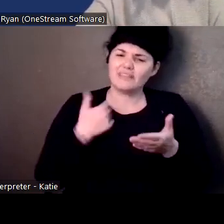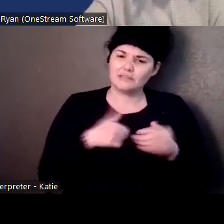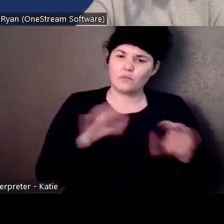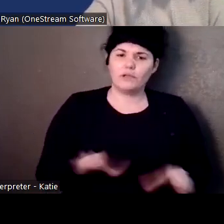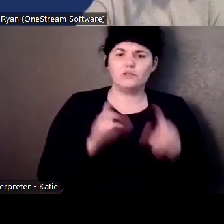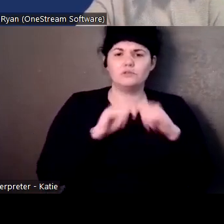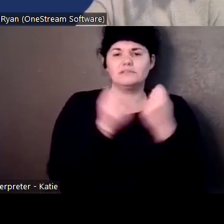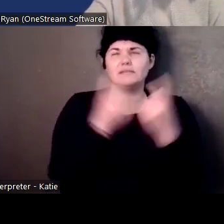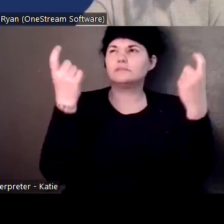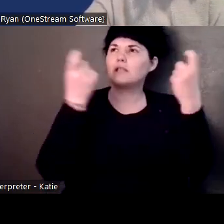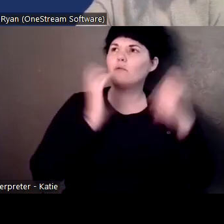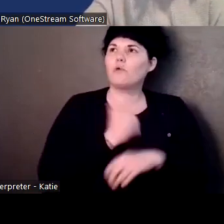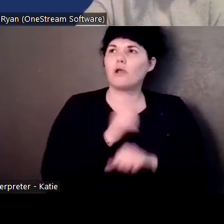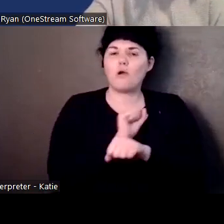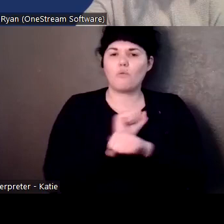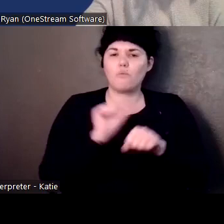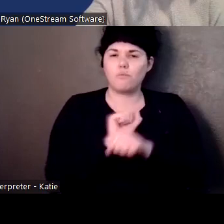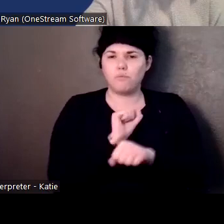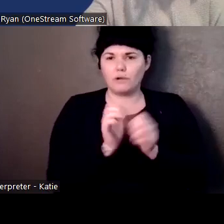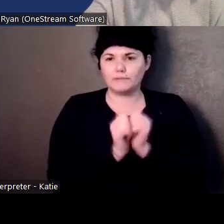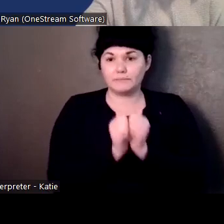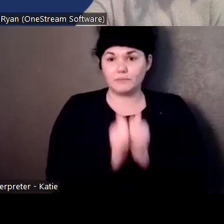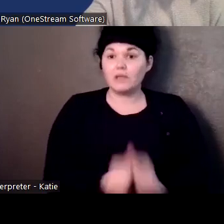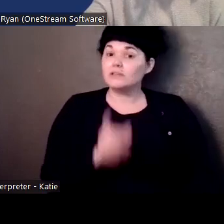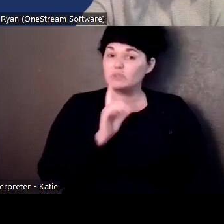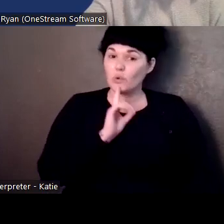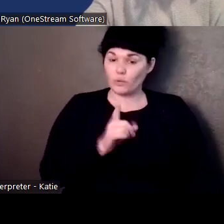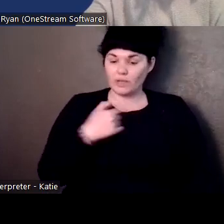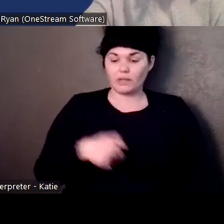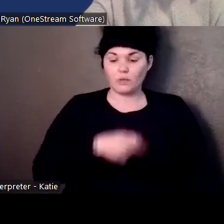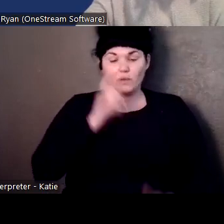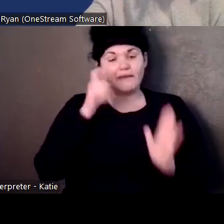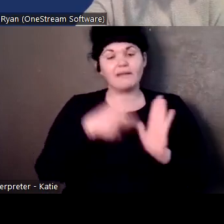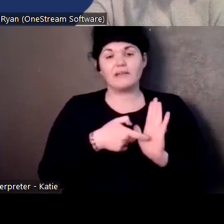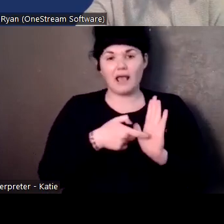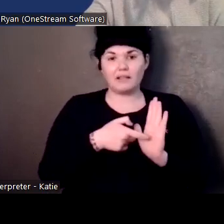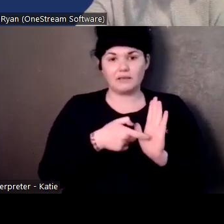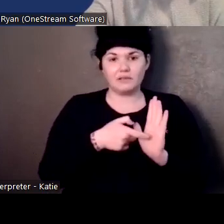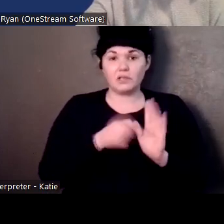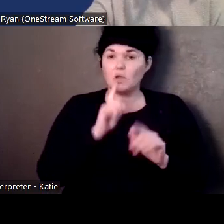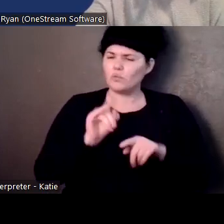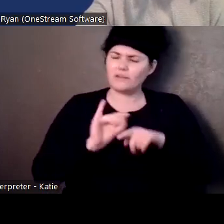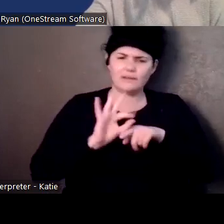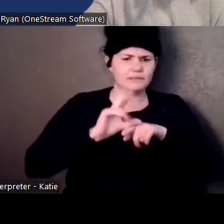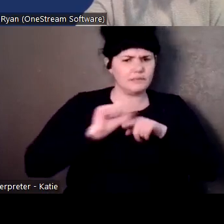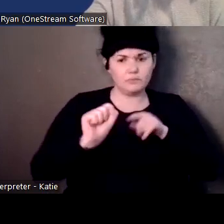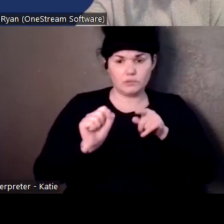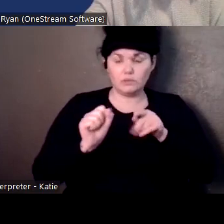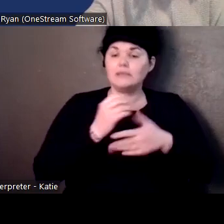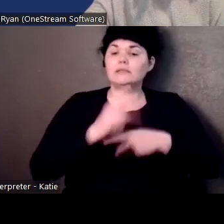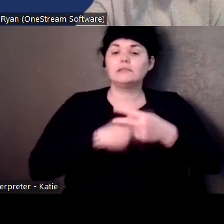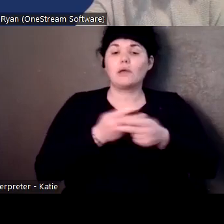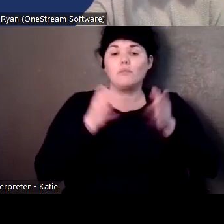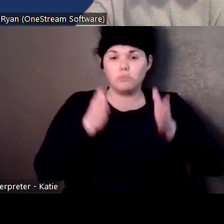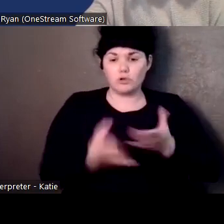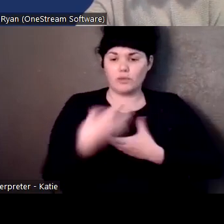the work effort that we put in together. So it's really an acknowledgement of the exceptionalism that it takes to be part of a fast-growing